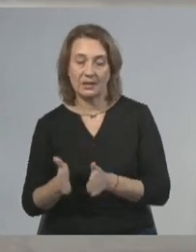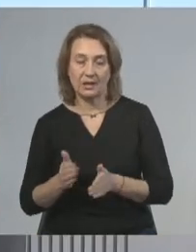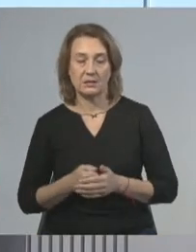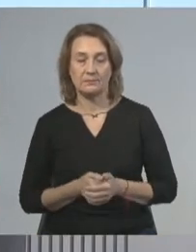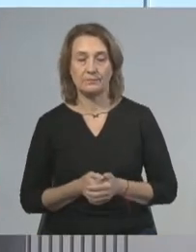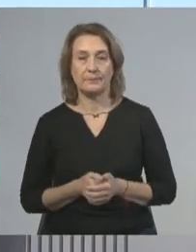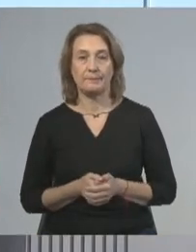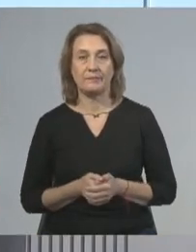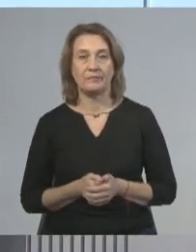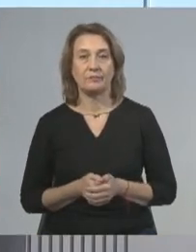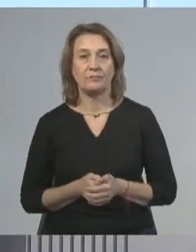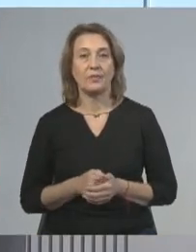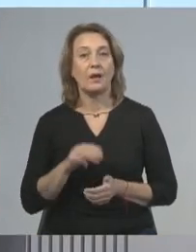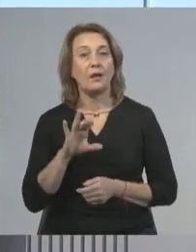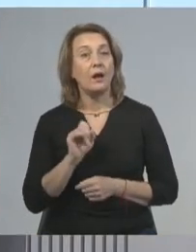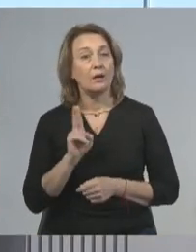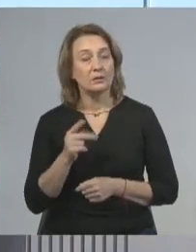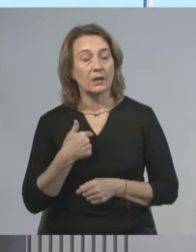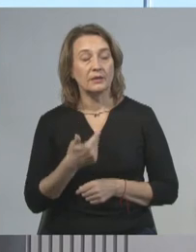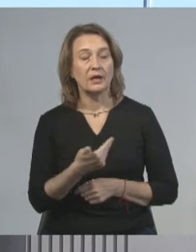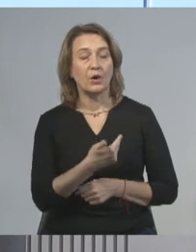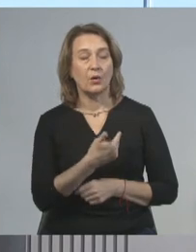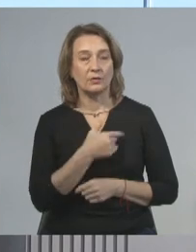before it gets too dangerous